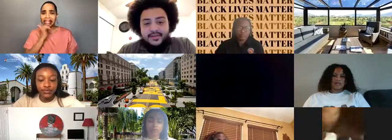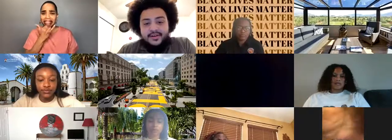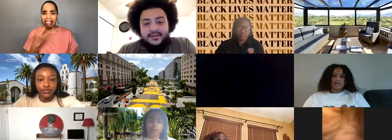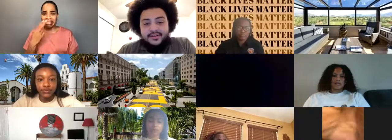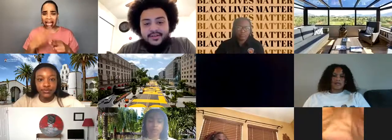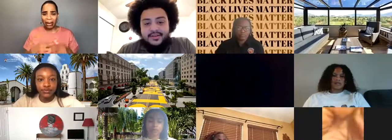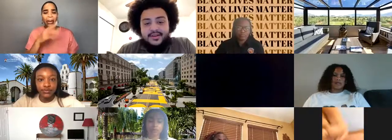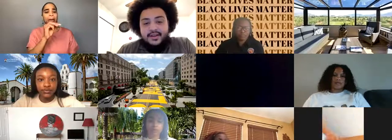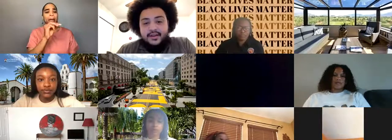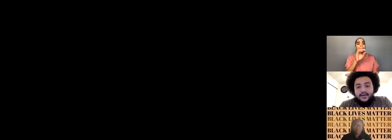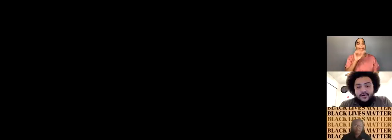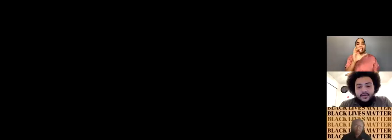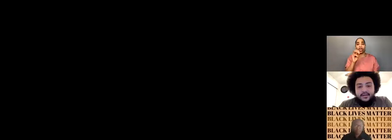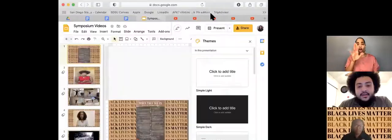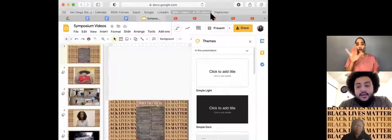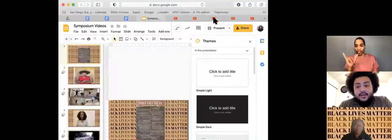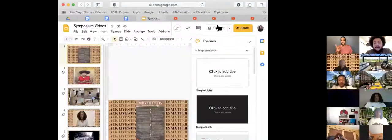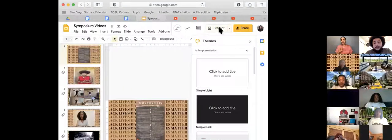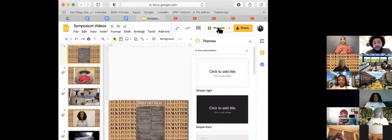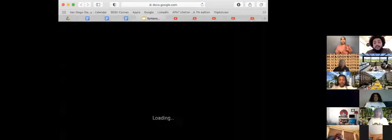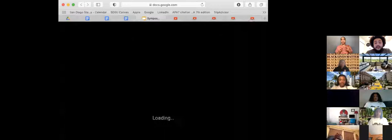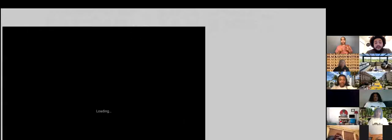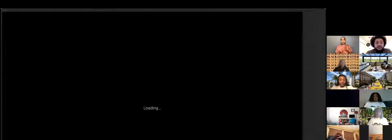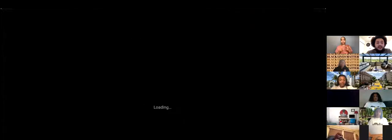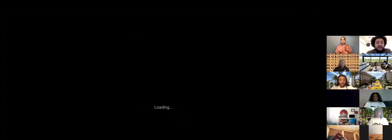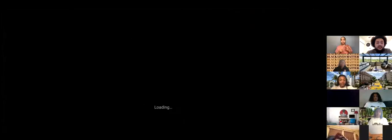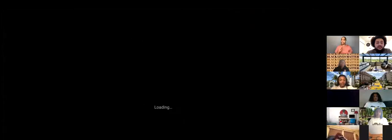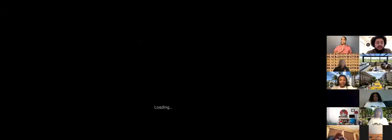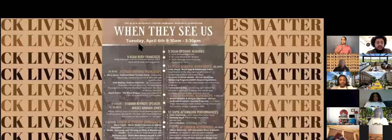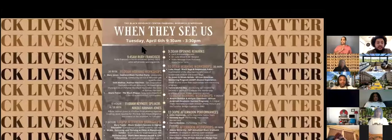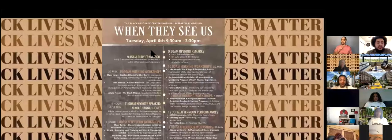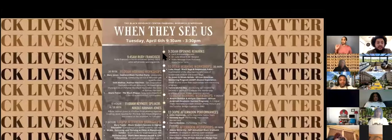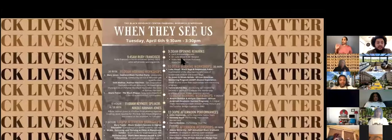Adana McCarthy et al. With